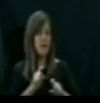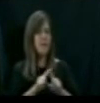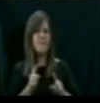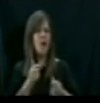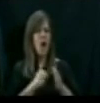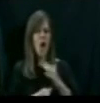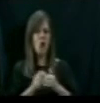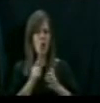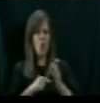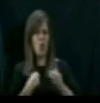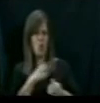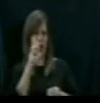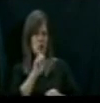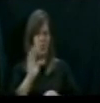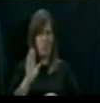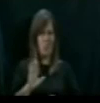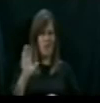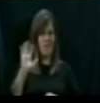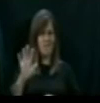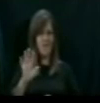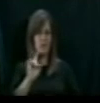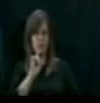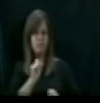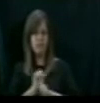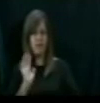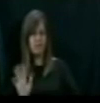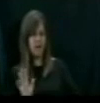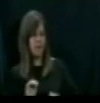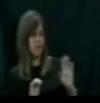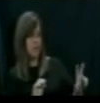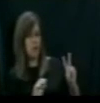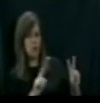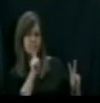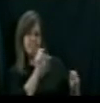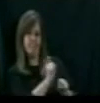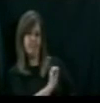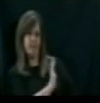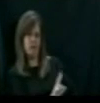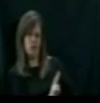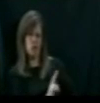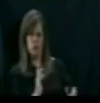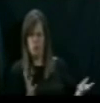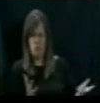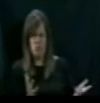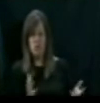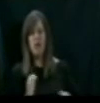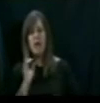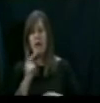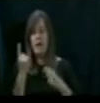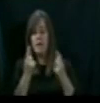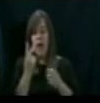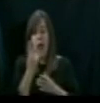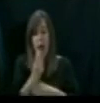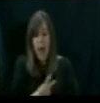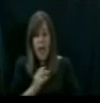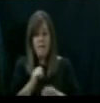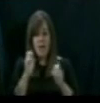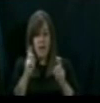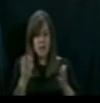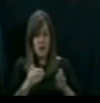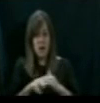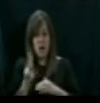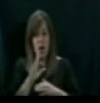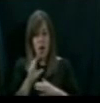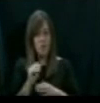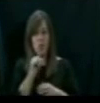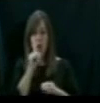delusion do we assume their 5 is a real 5 and their 2 is a real 2? Considering that half the educators in Knox County don't even